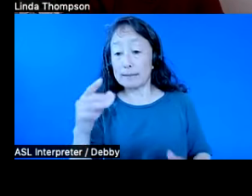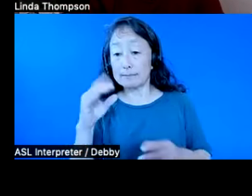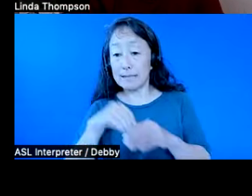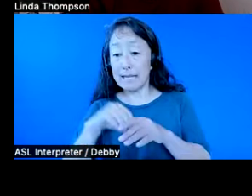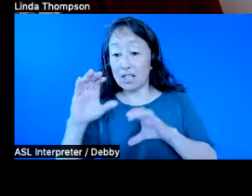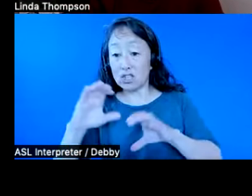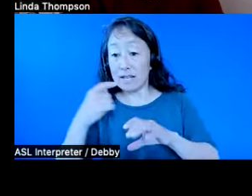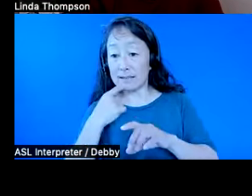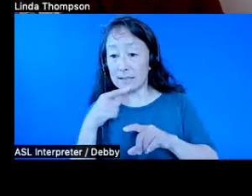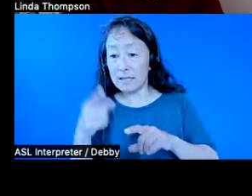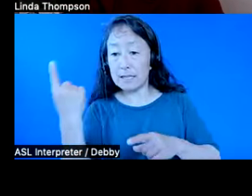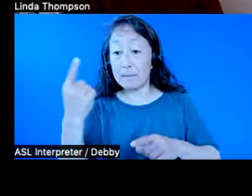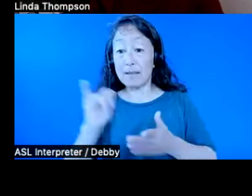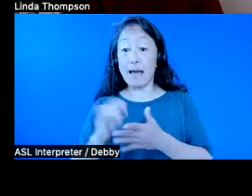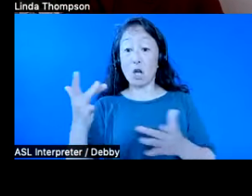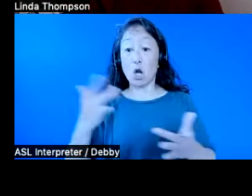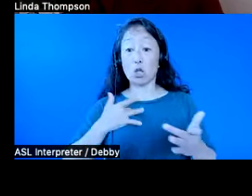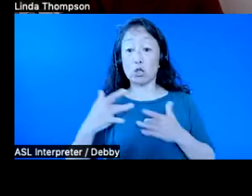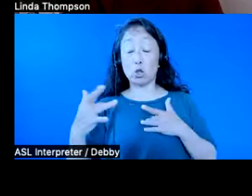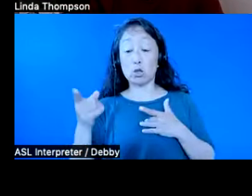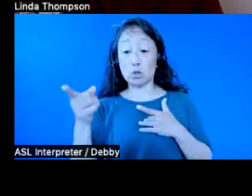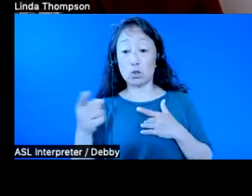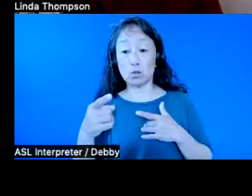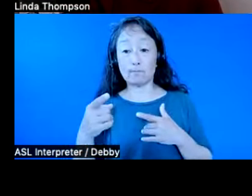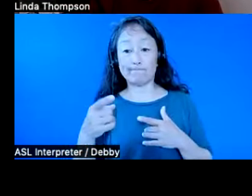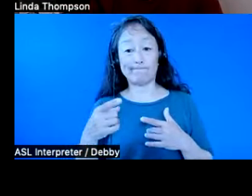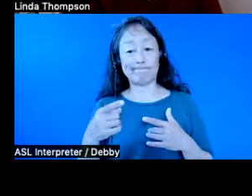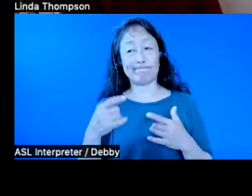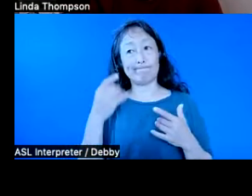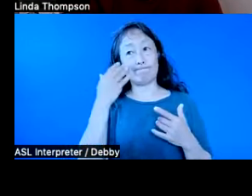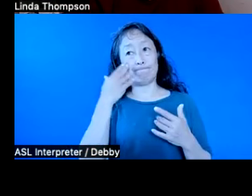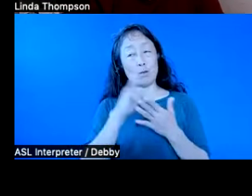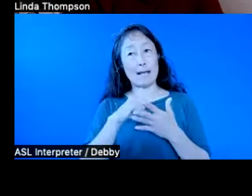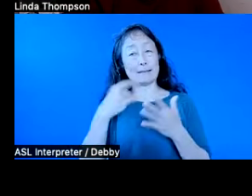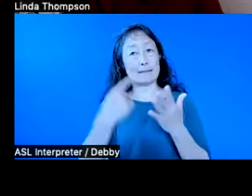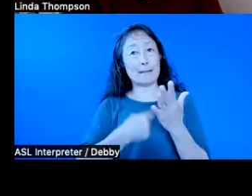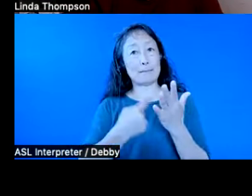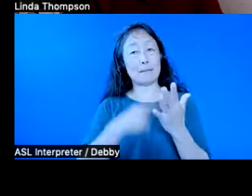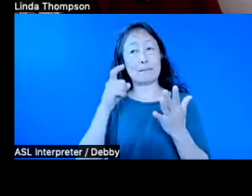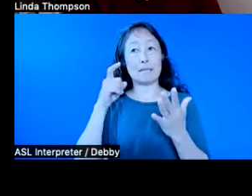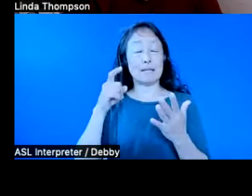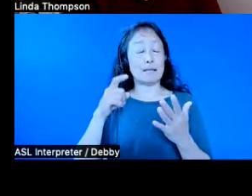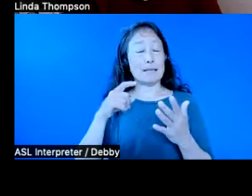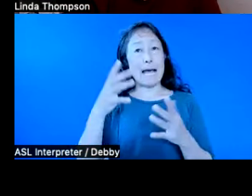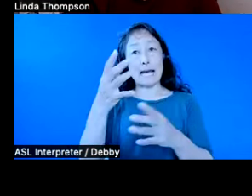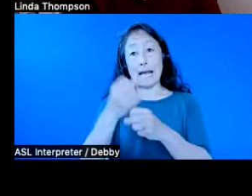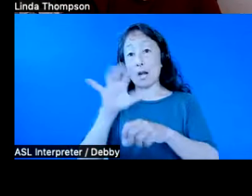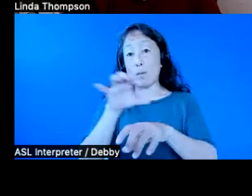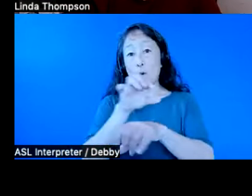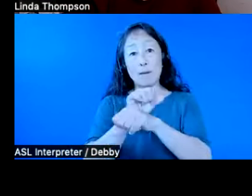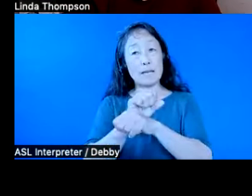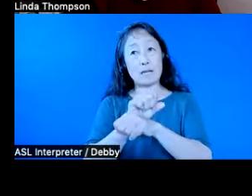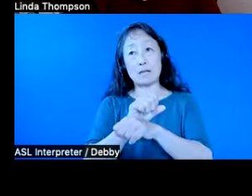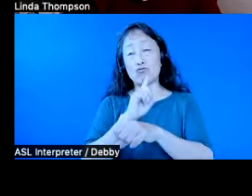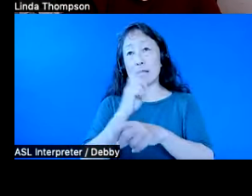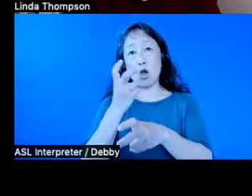months out or having to wait a while to see somebody. It's so common today, and it's true